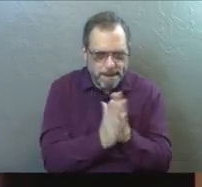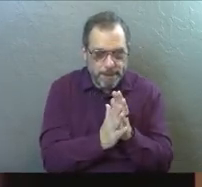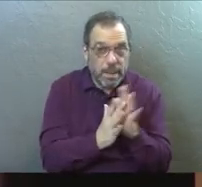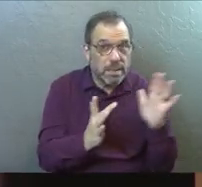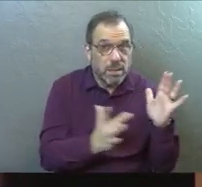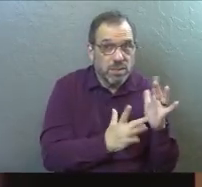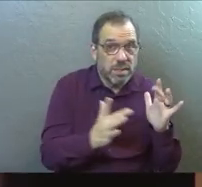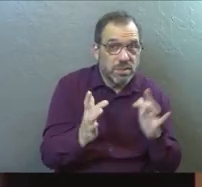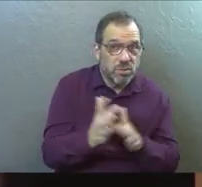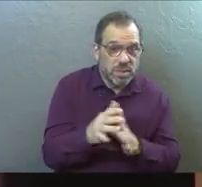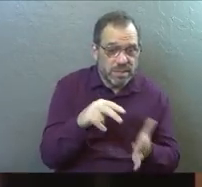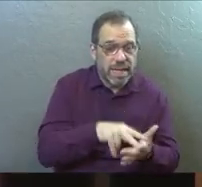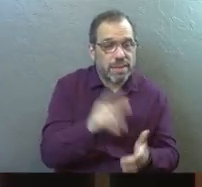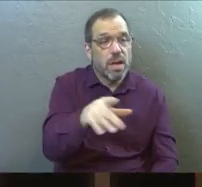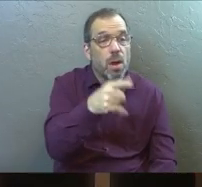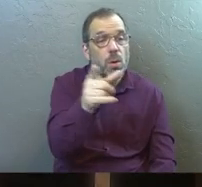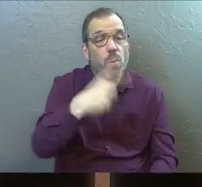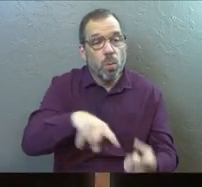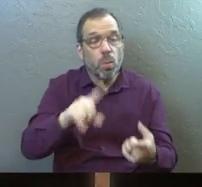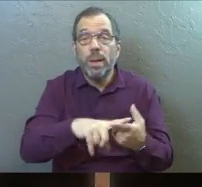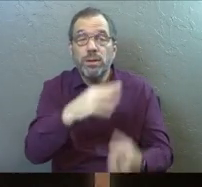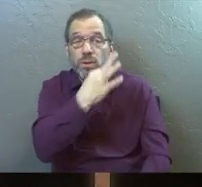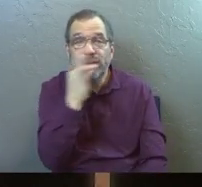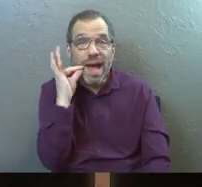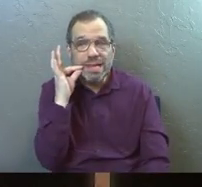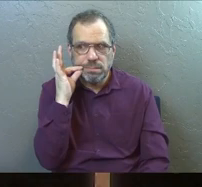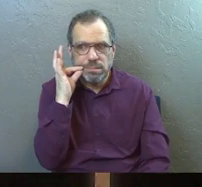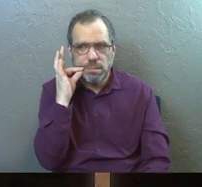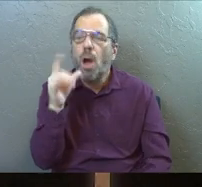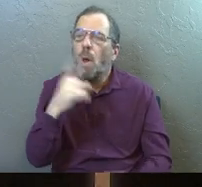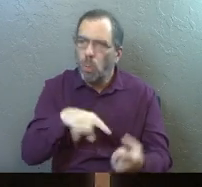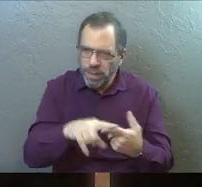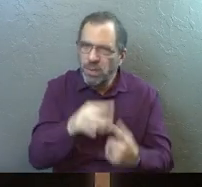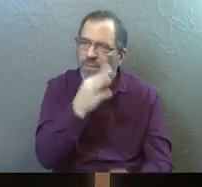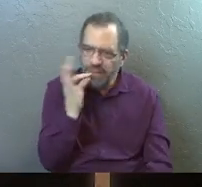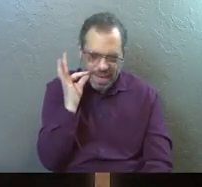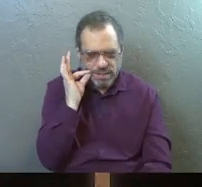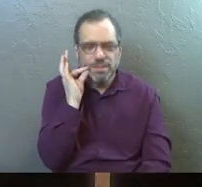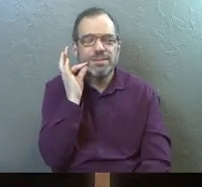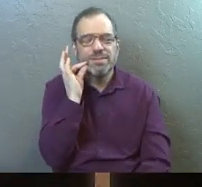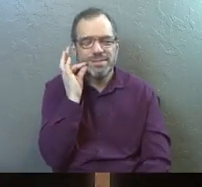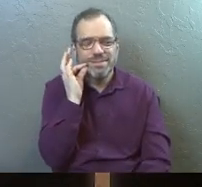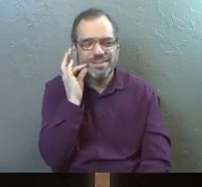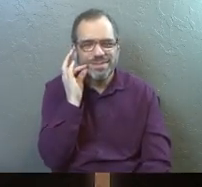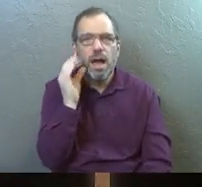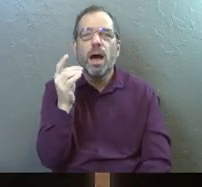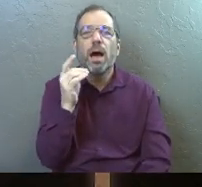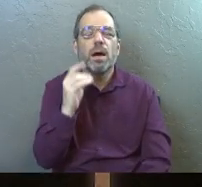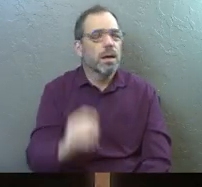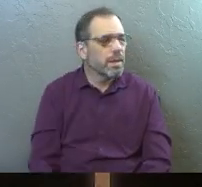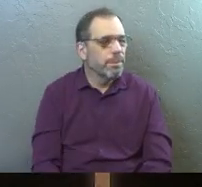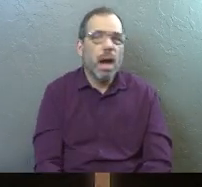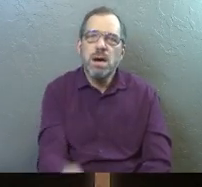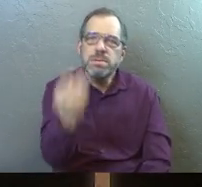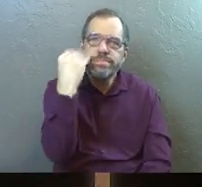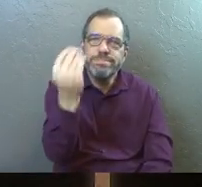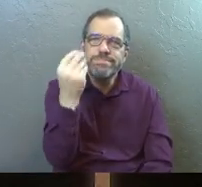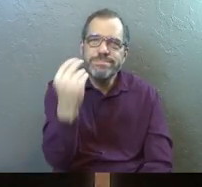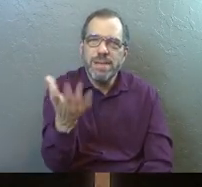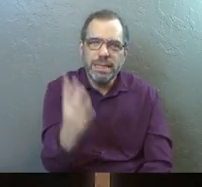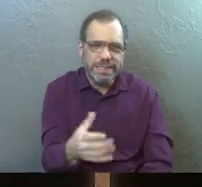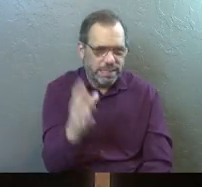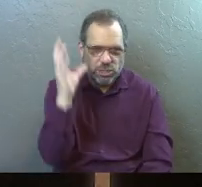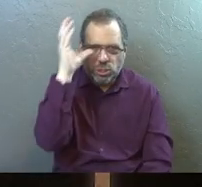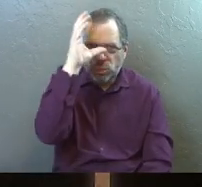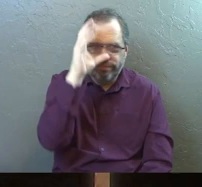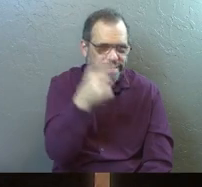Jesus talking. He says, and when you fast. Say, when you fast. When you fast. When you fast. Gosh, he just